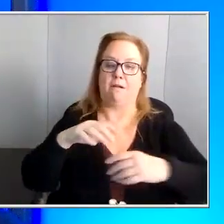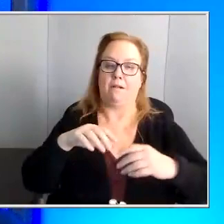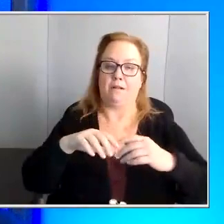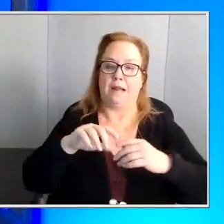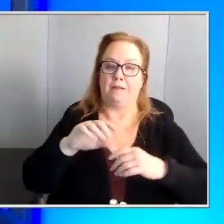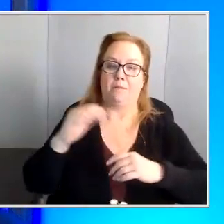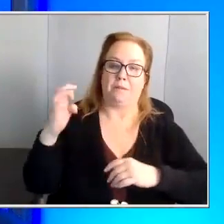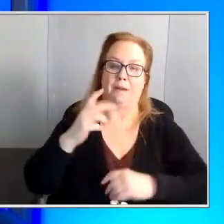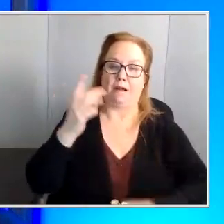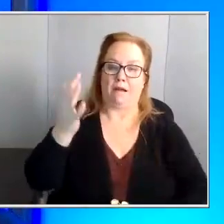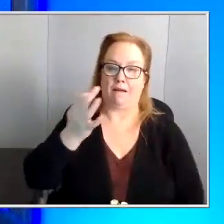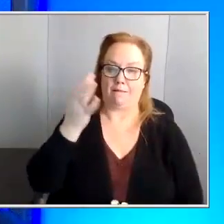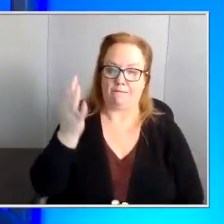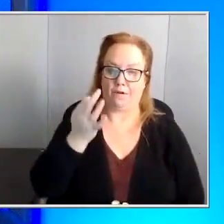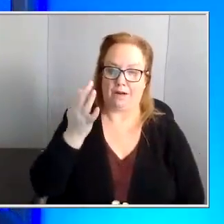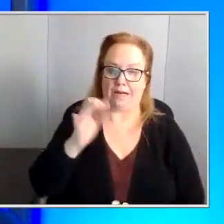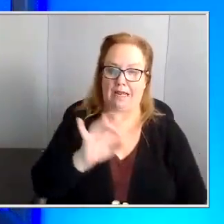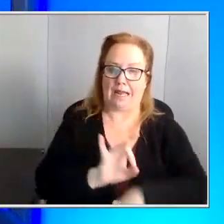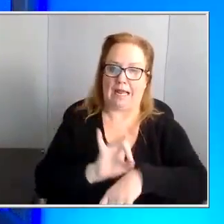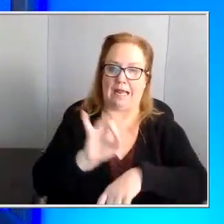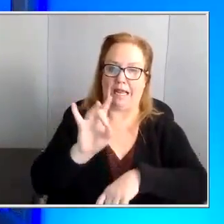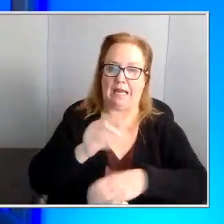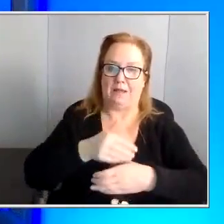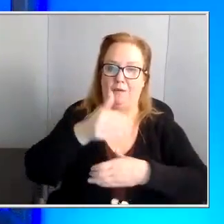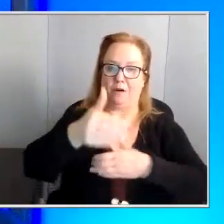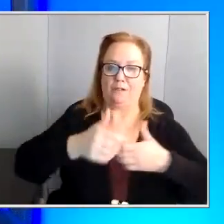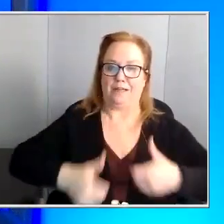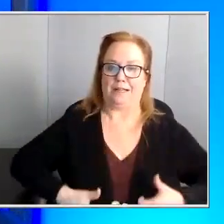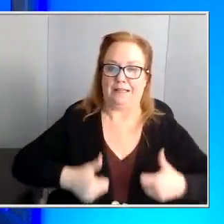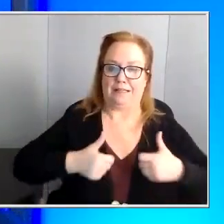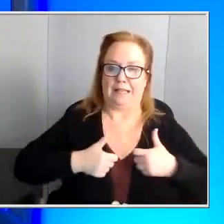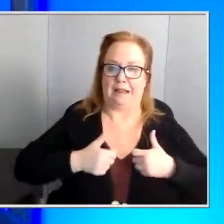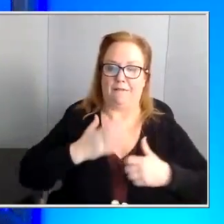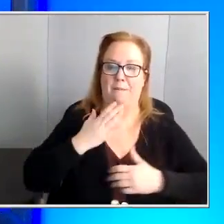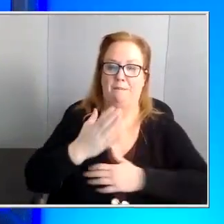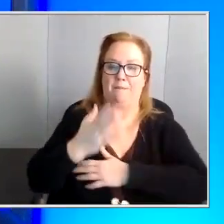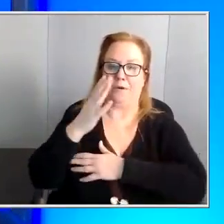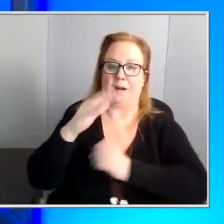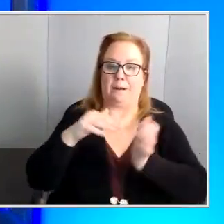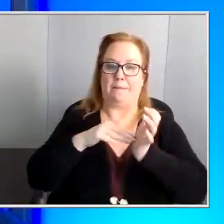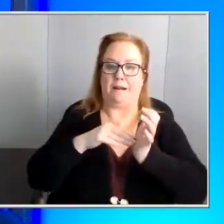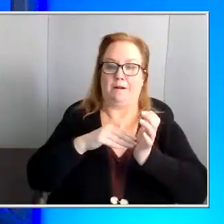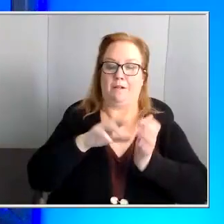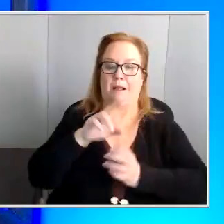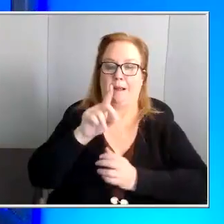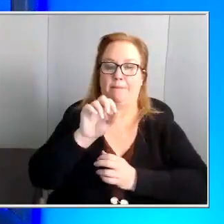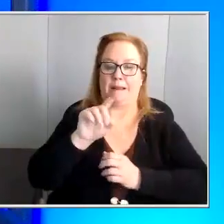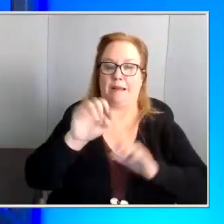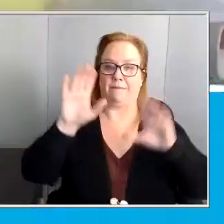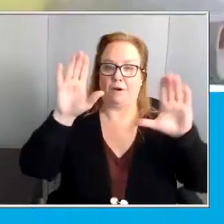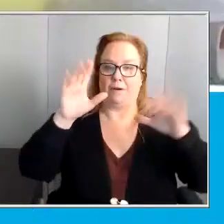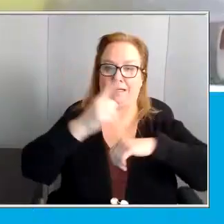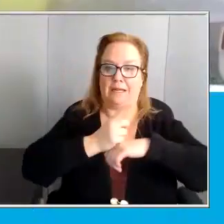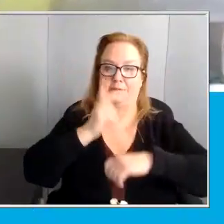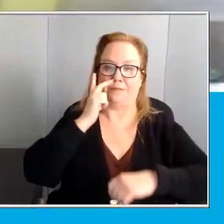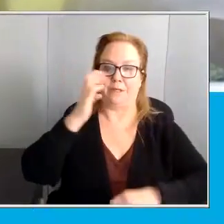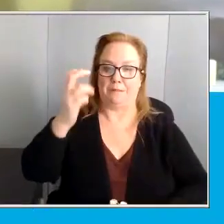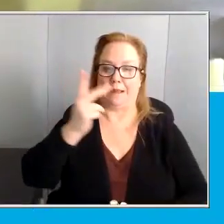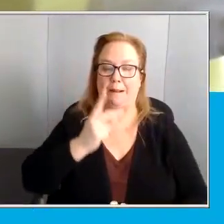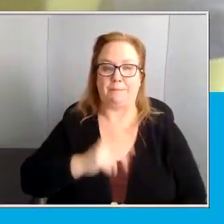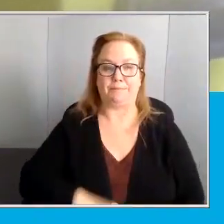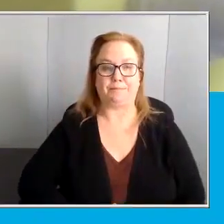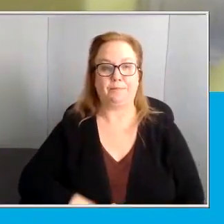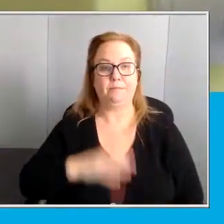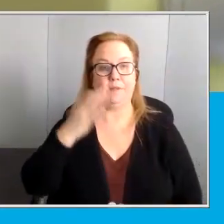on Friday at 8 with our next live morning medical update. So until then, have a great day, and we'll see you back here. He took